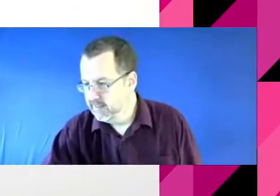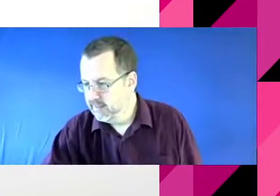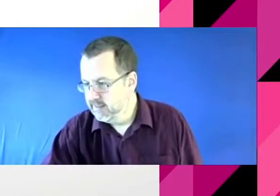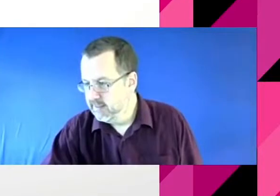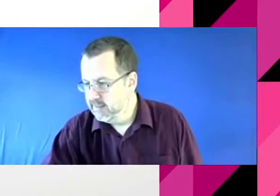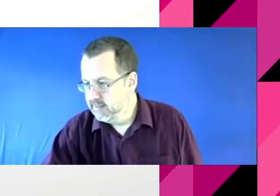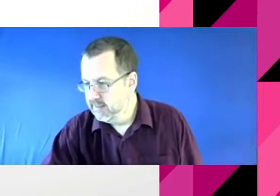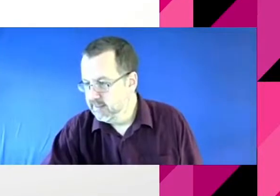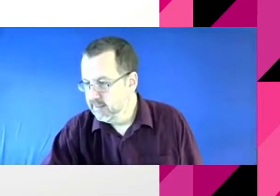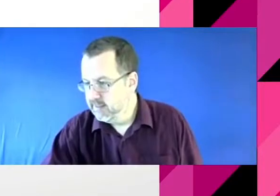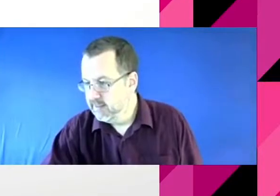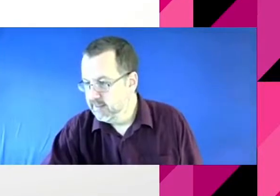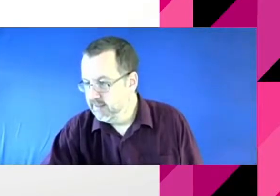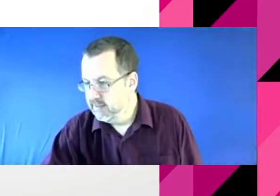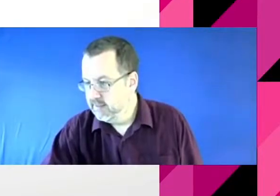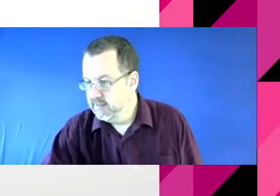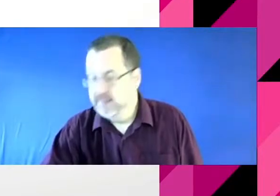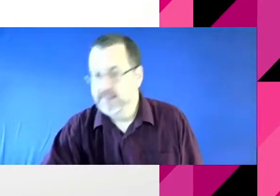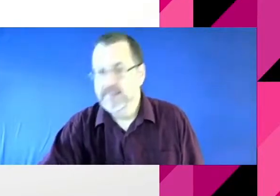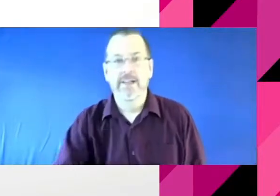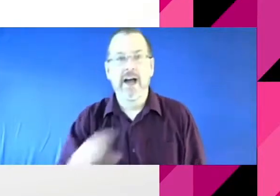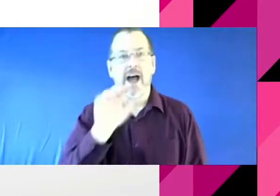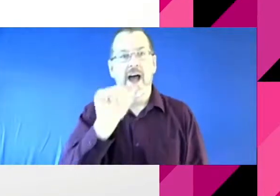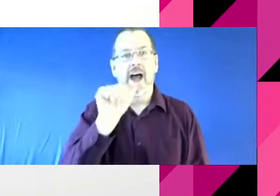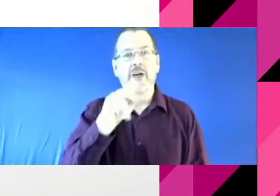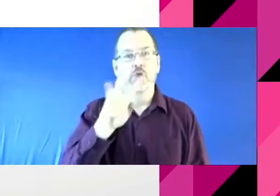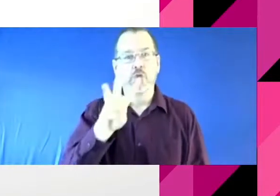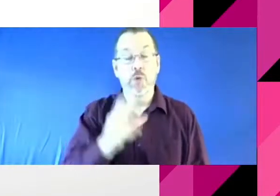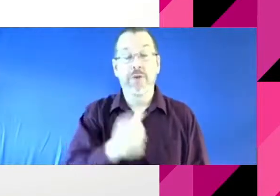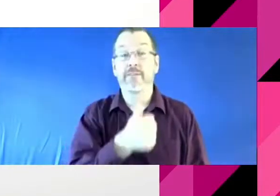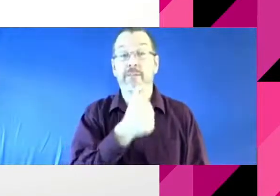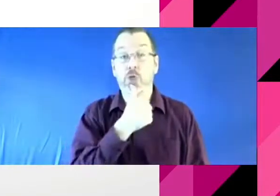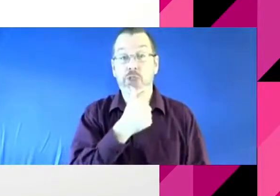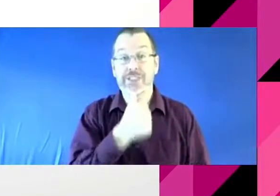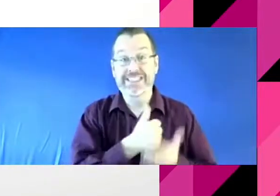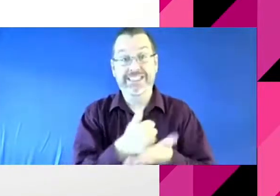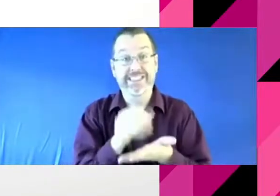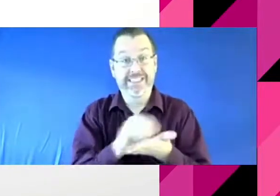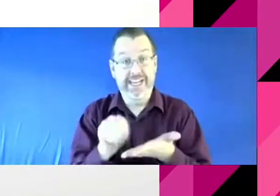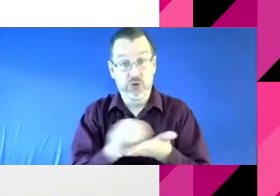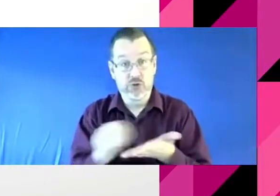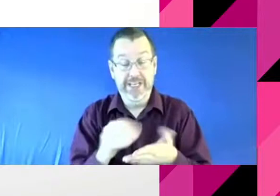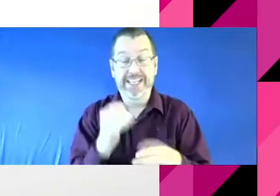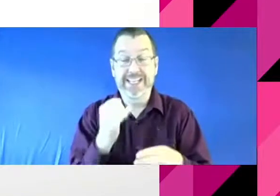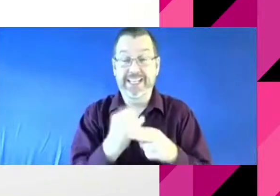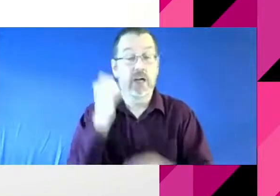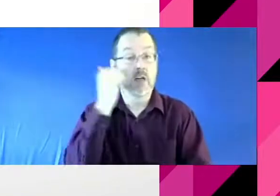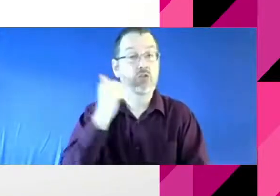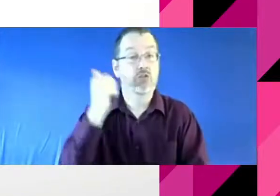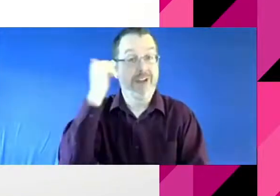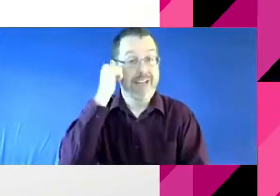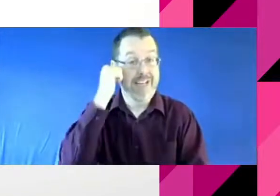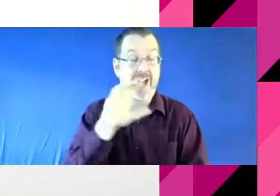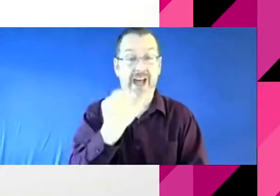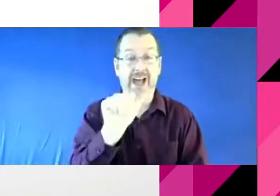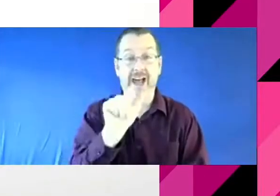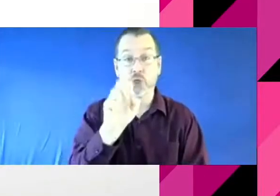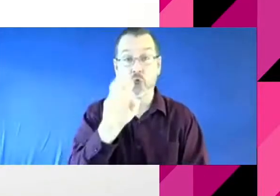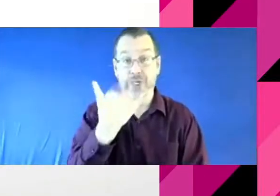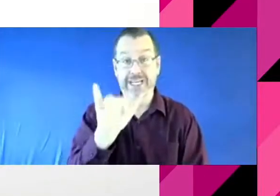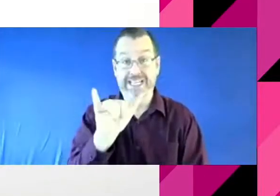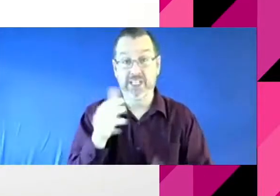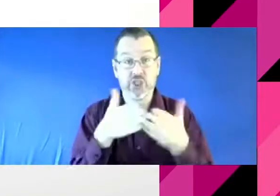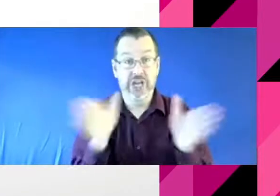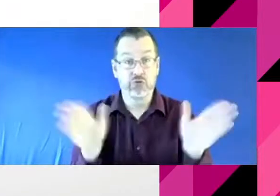Andrew is First Assistant Secretary in the Integrity and Security Division of Australia's Attorney General's Department. And